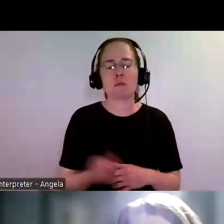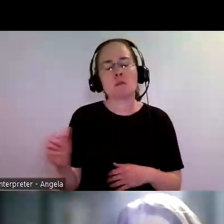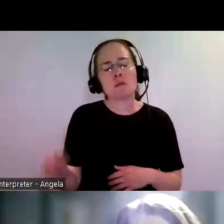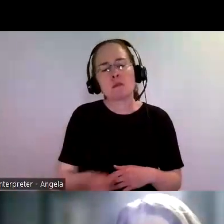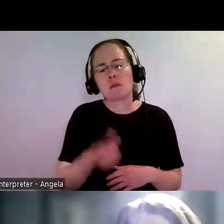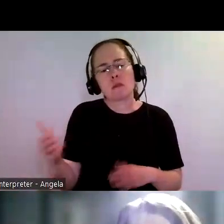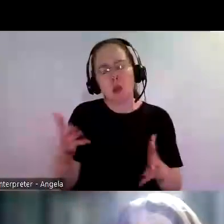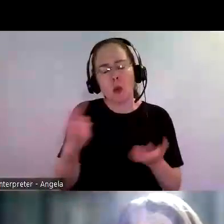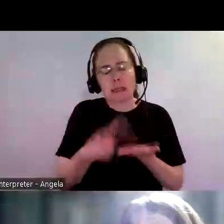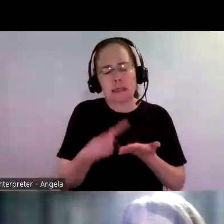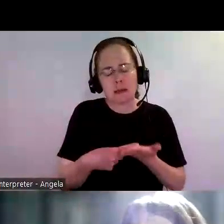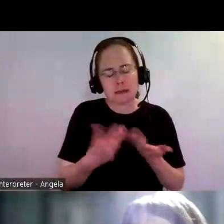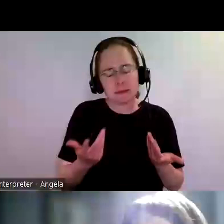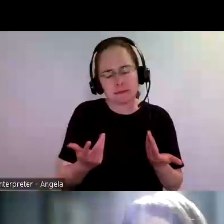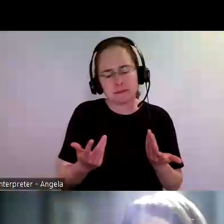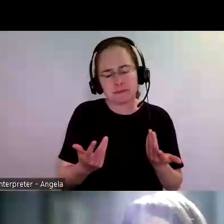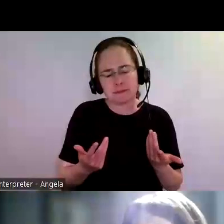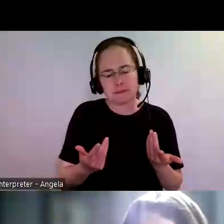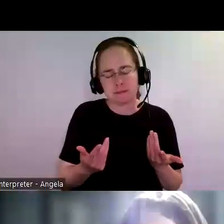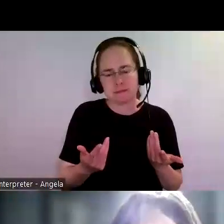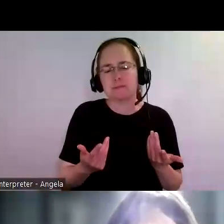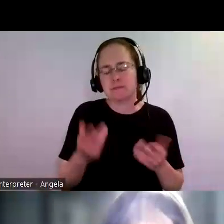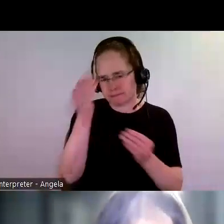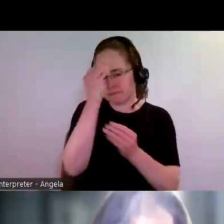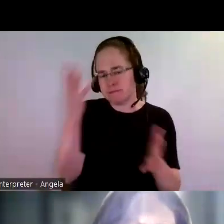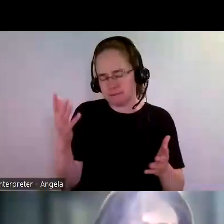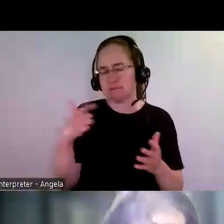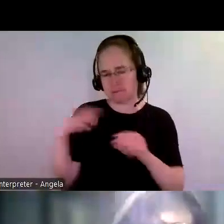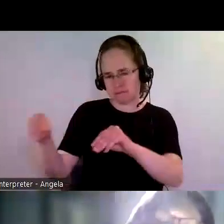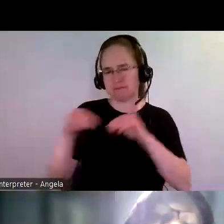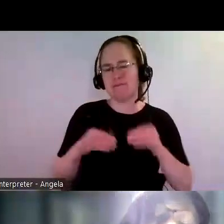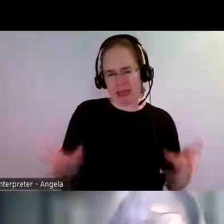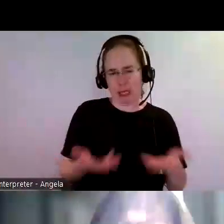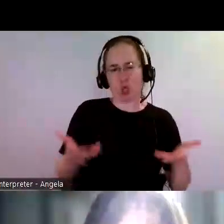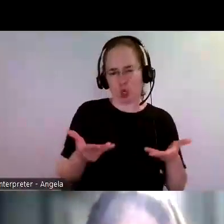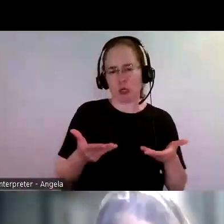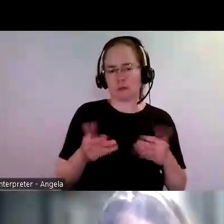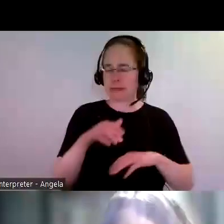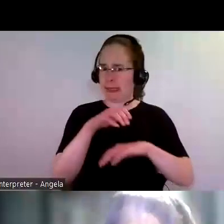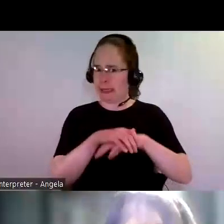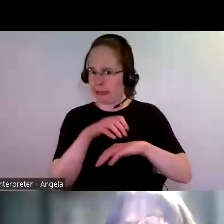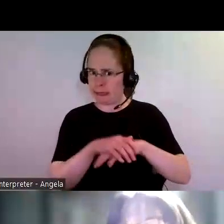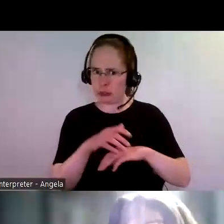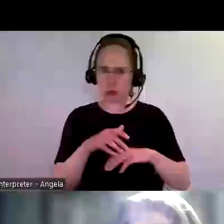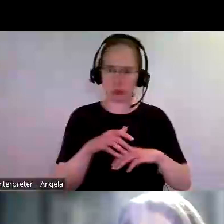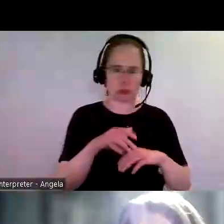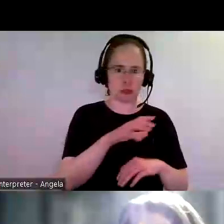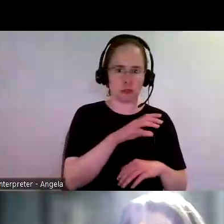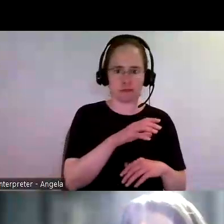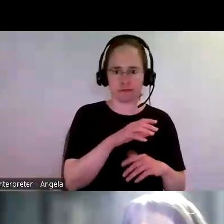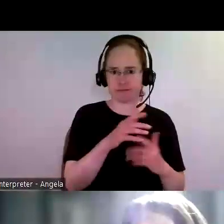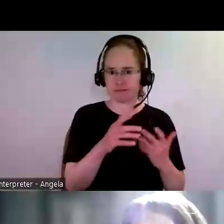is, you know, as a parent that came here, I shared with you, I came here as an immigrant, and English and Jamaican.